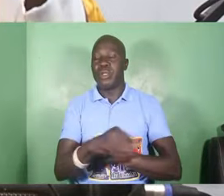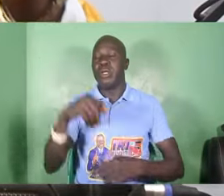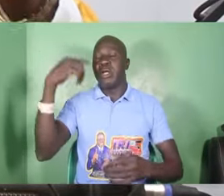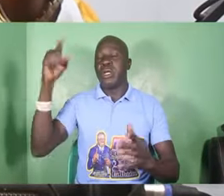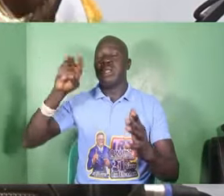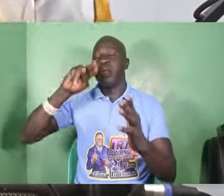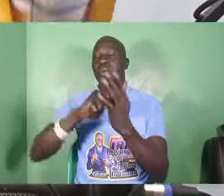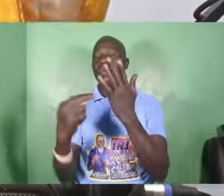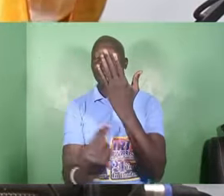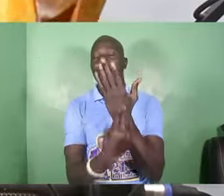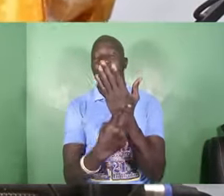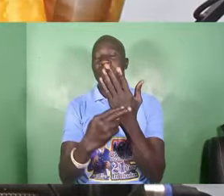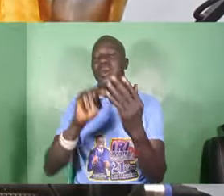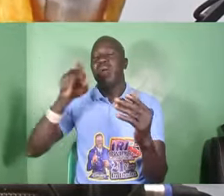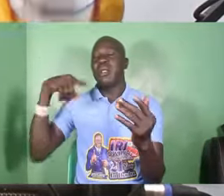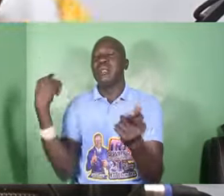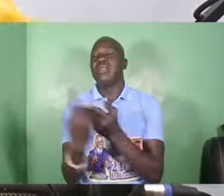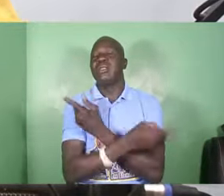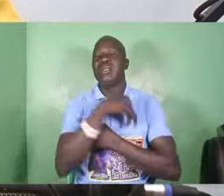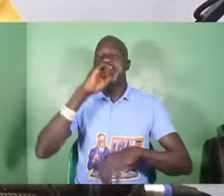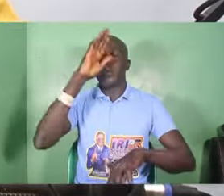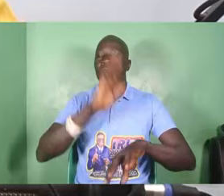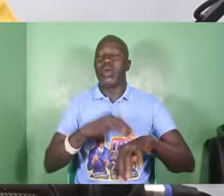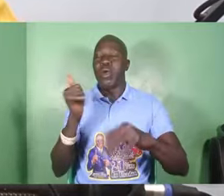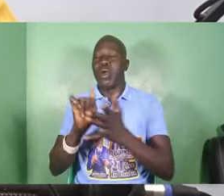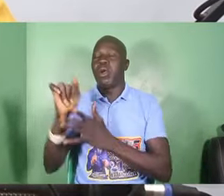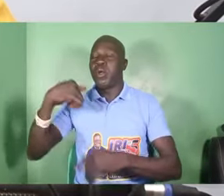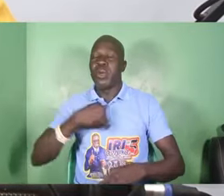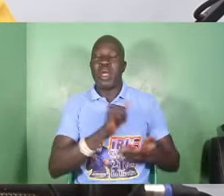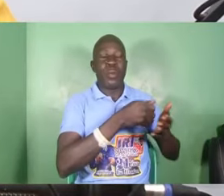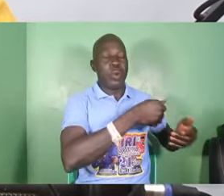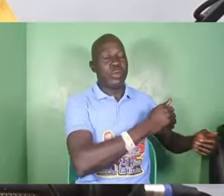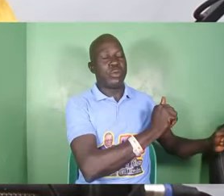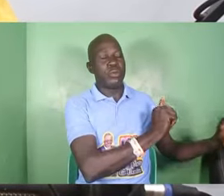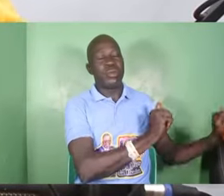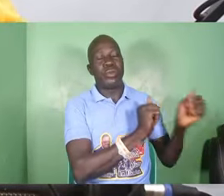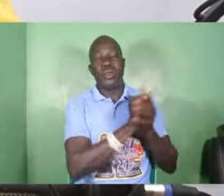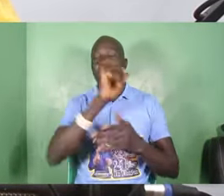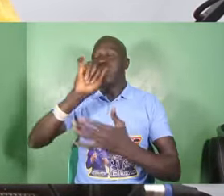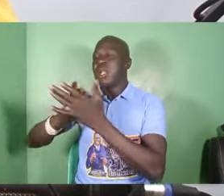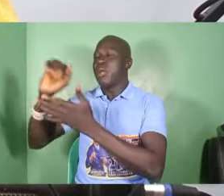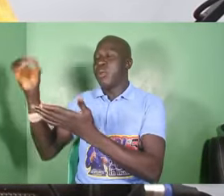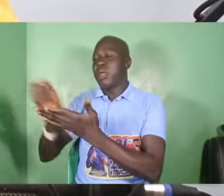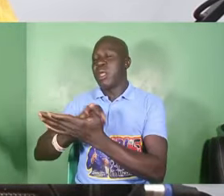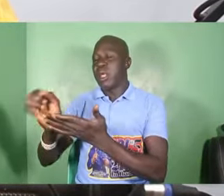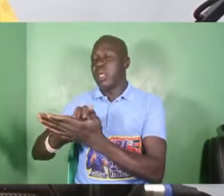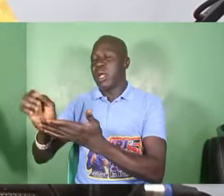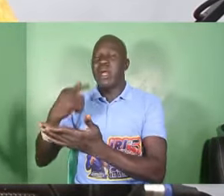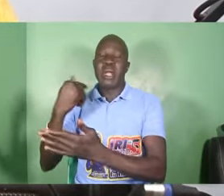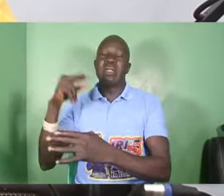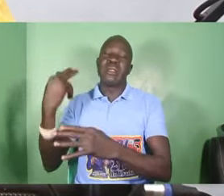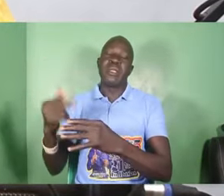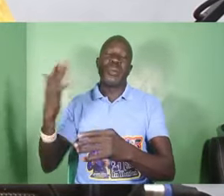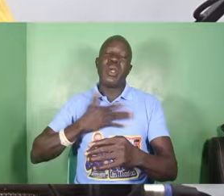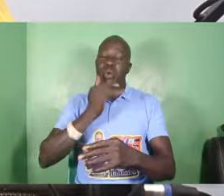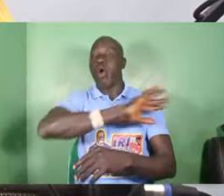Oṣù kọkànlá. Of the month of November. Àyájọ́ ọjọ́ tí ẹ pè mí ní àpòstẹ́lì. The day which you called me an apostle. Tẹ́ ẹ̀kọ́ orúkọ mi pẹ̀lú àwọn apostẹ́lì mi.